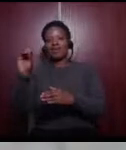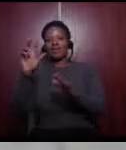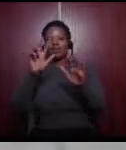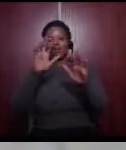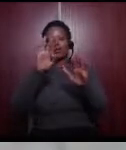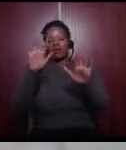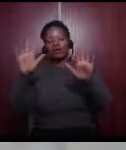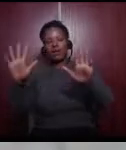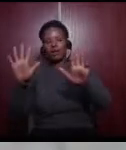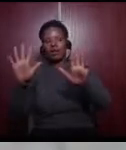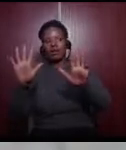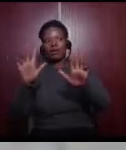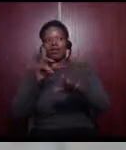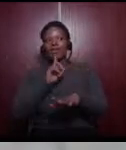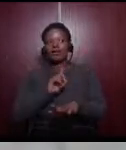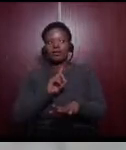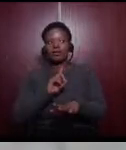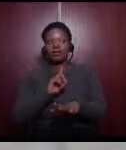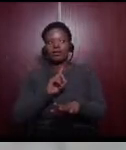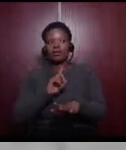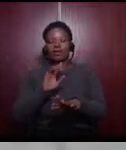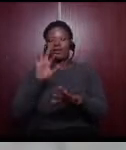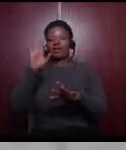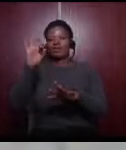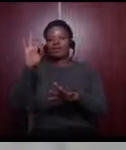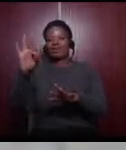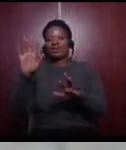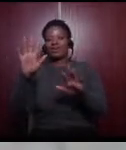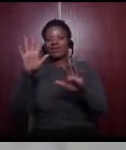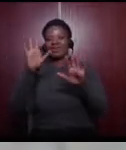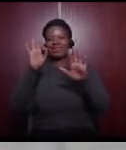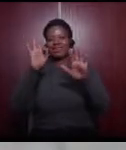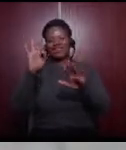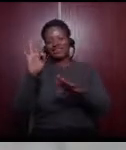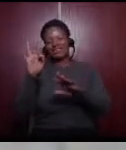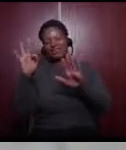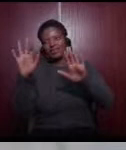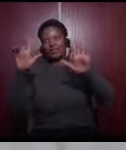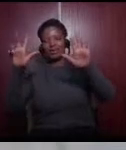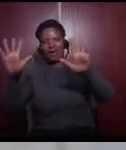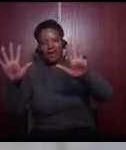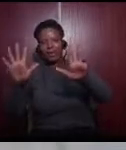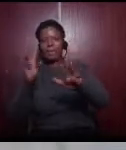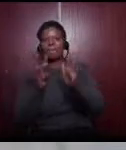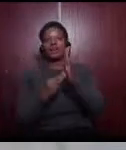Fund, which 39 million. I'm sorry for that.